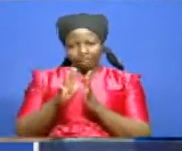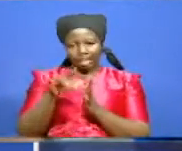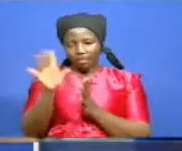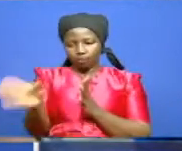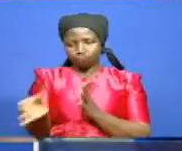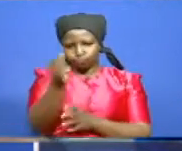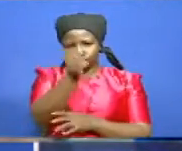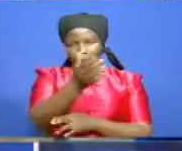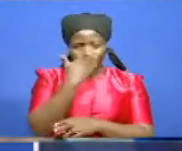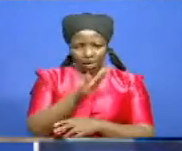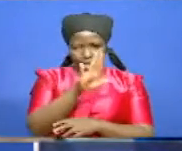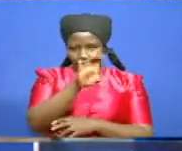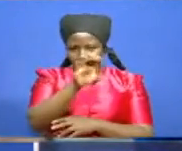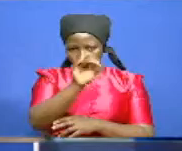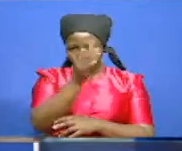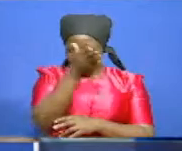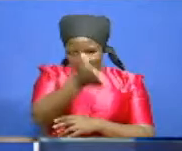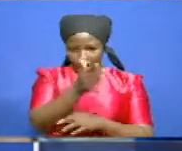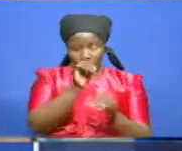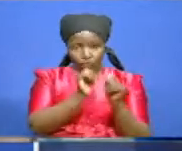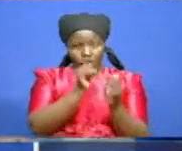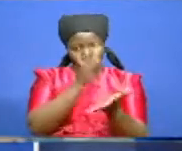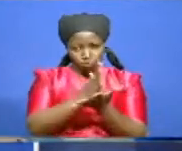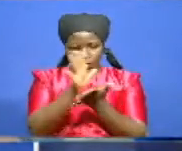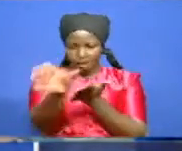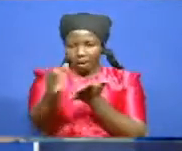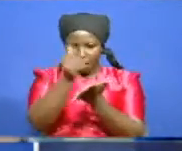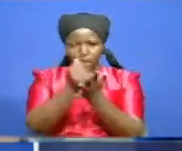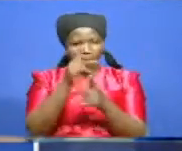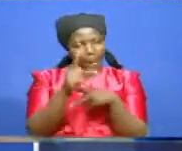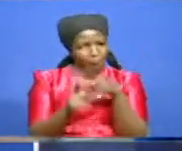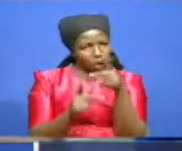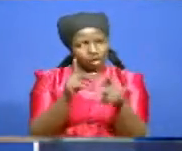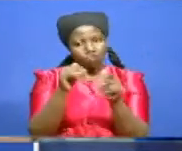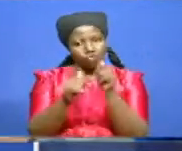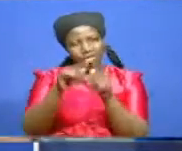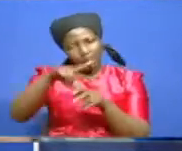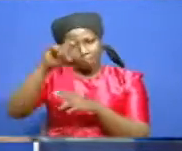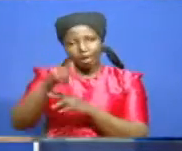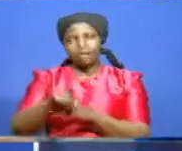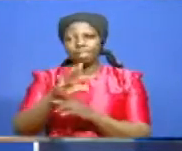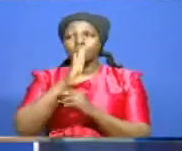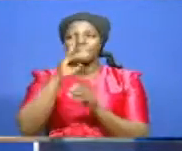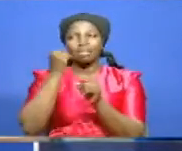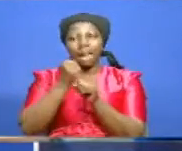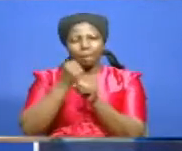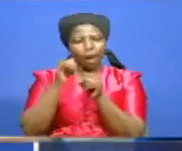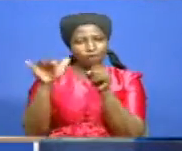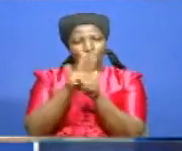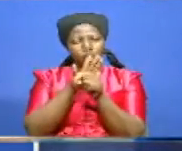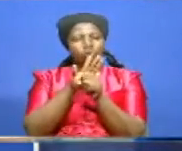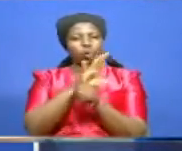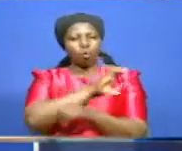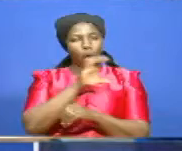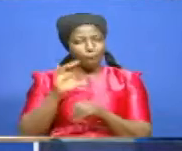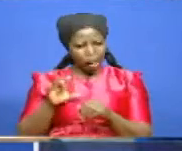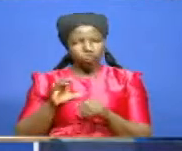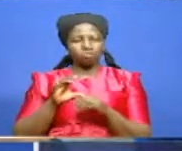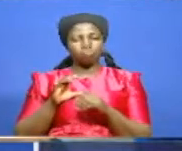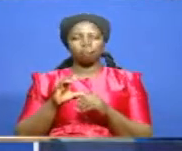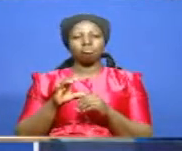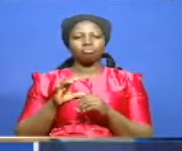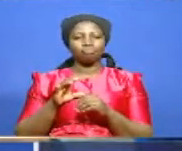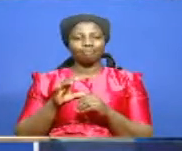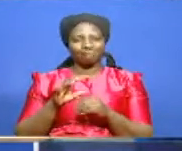which basically is a recruitment process that will be undertaken by a fully constituted commission of commissioners,